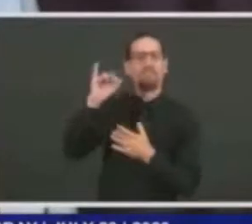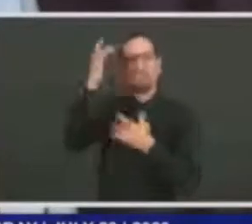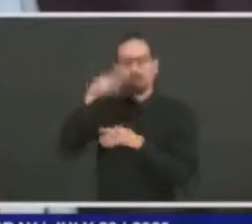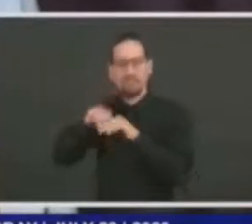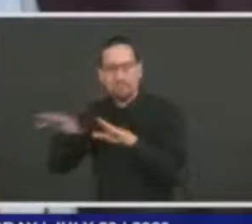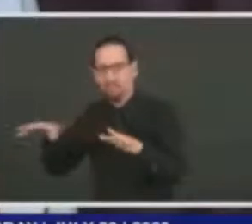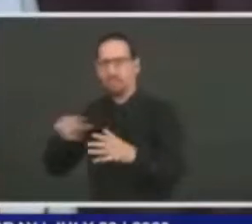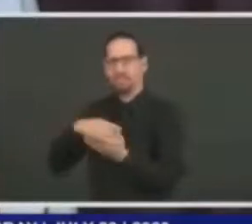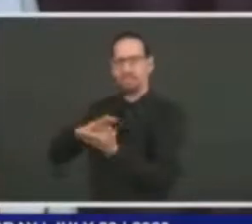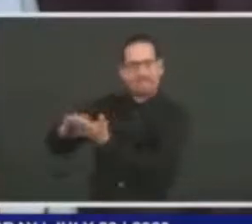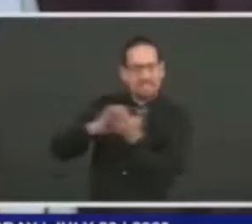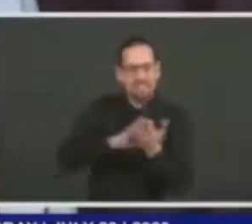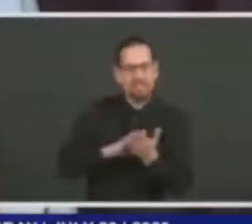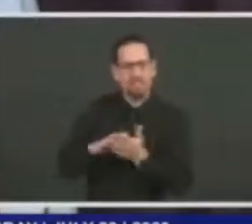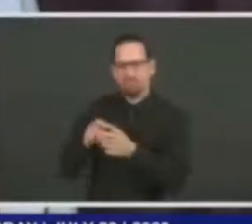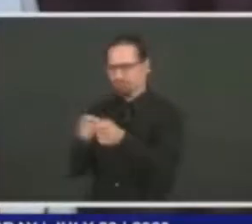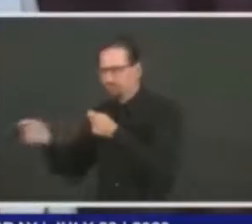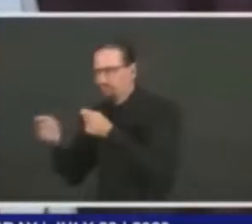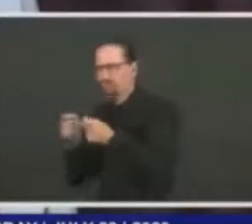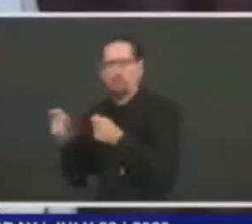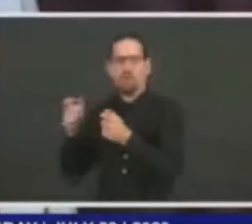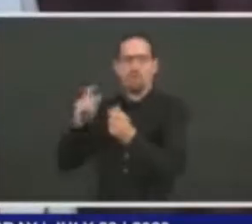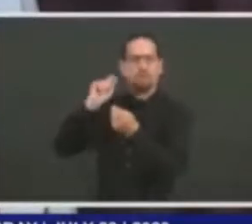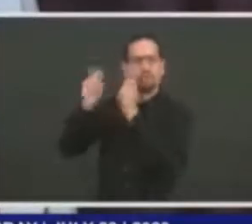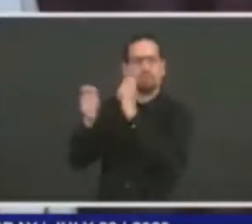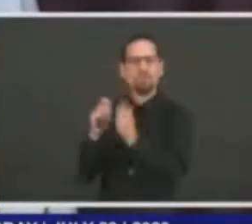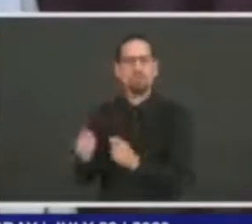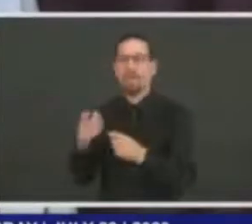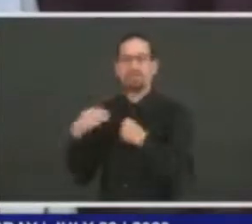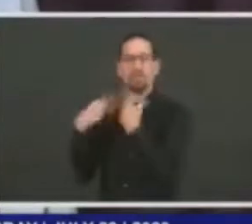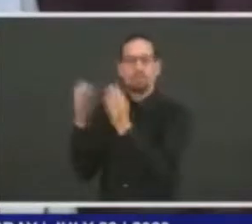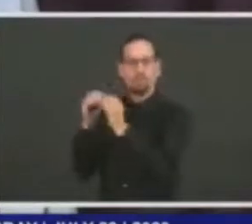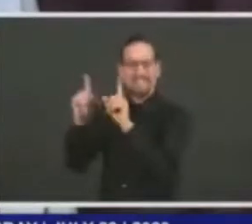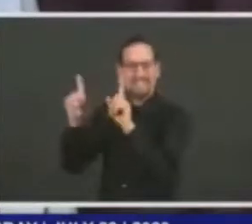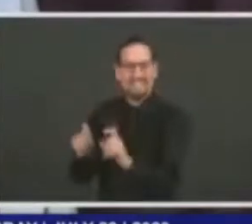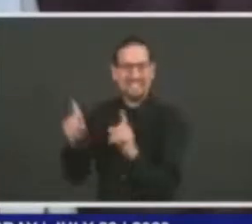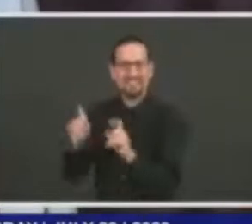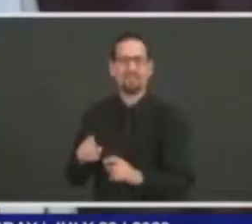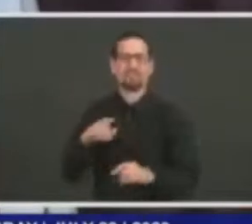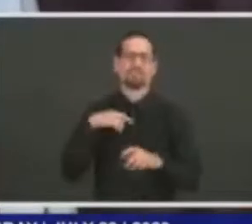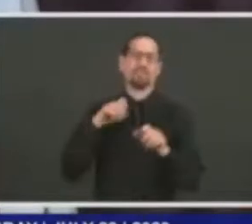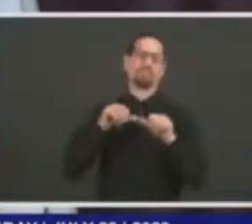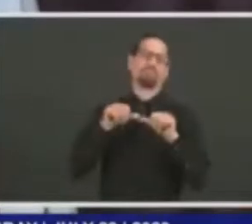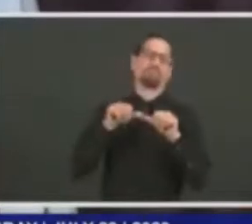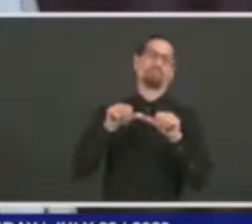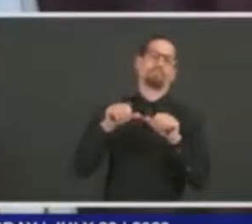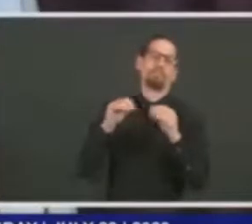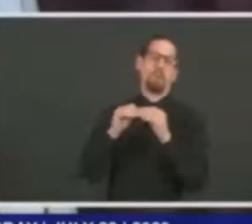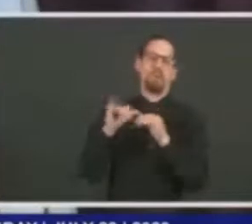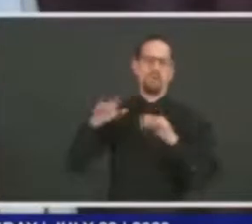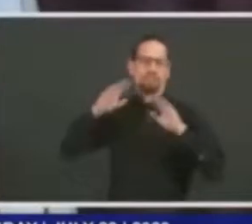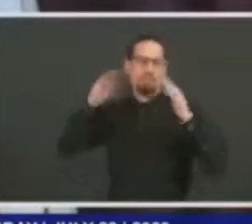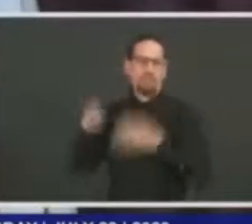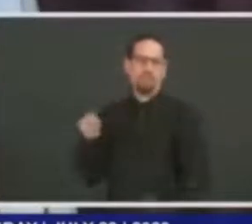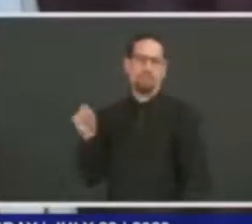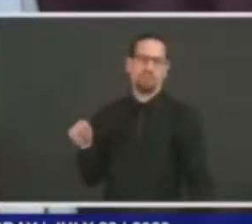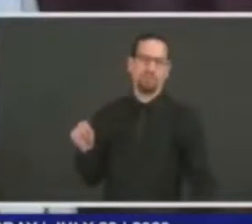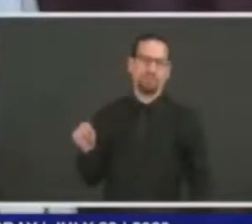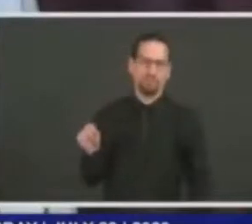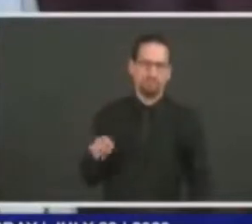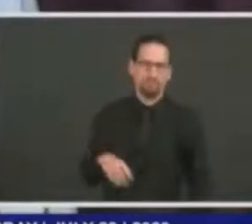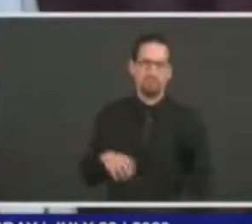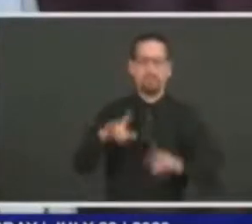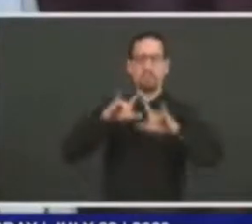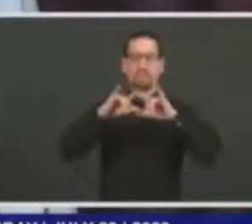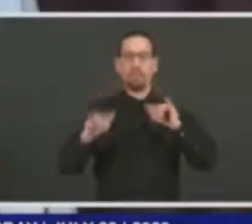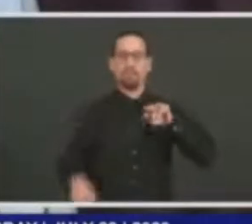able to establish the testing that's needed. We will continue that type of focus as we are opening schools and help